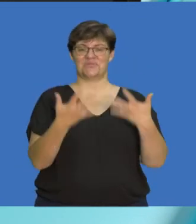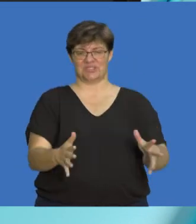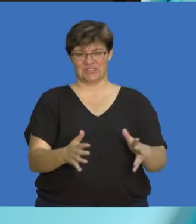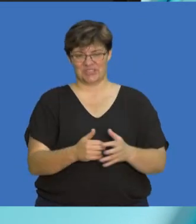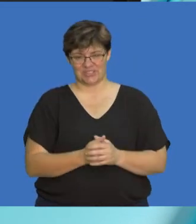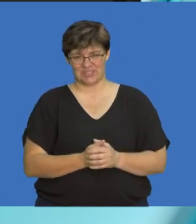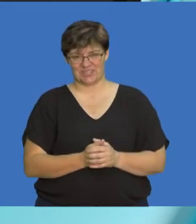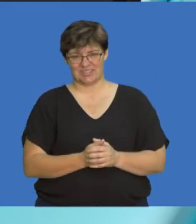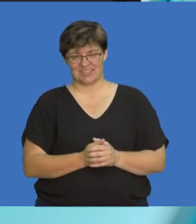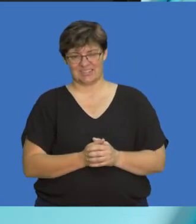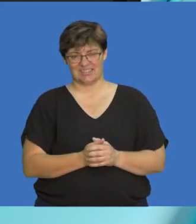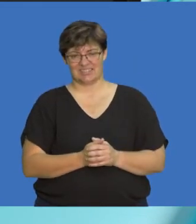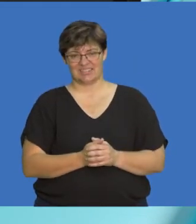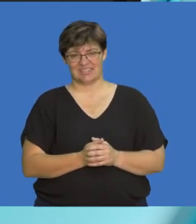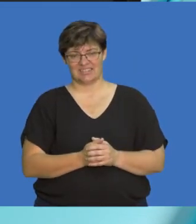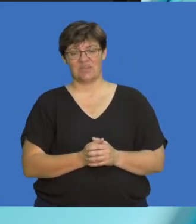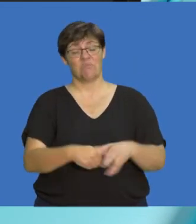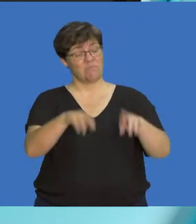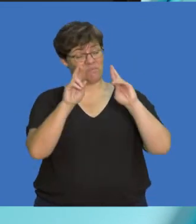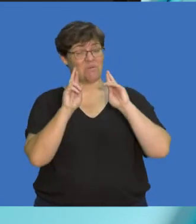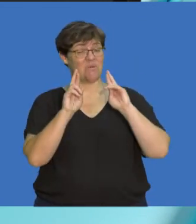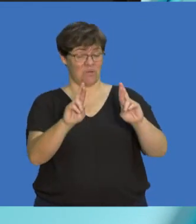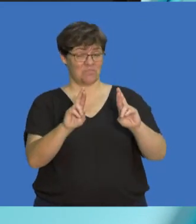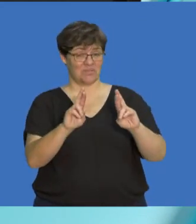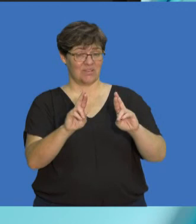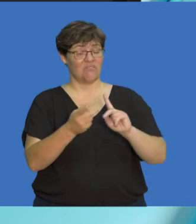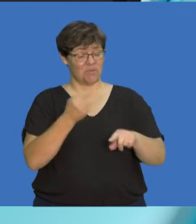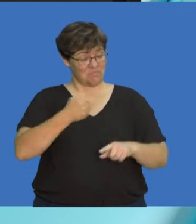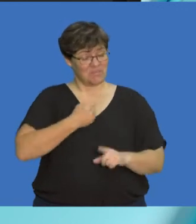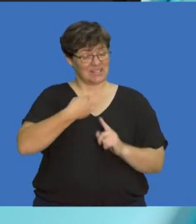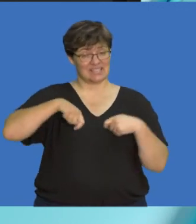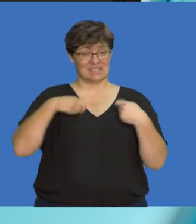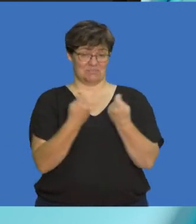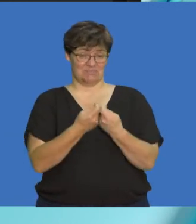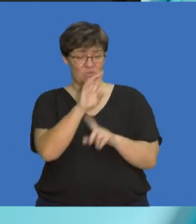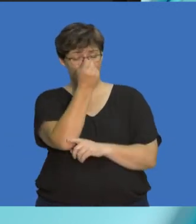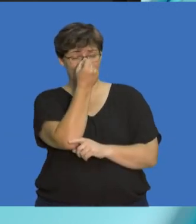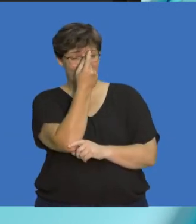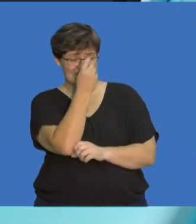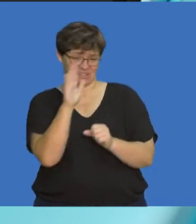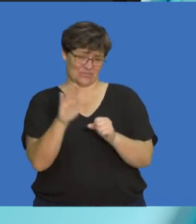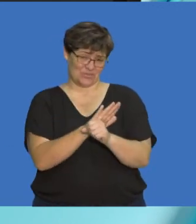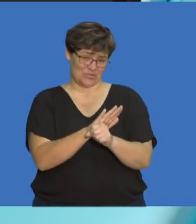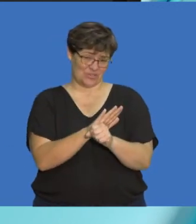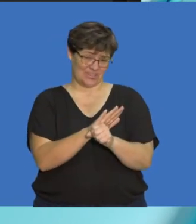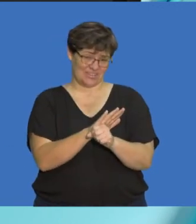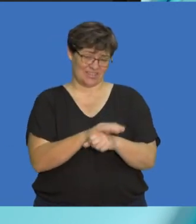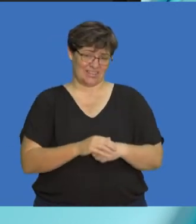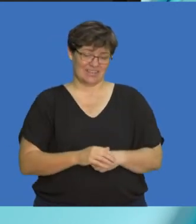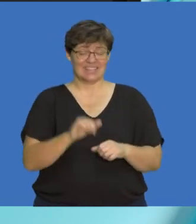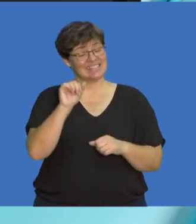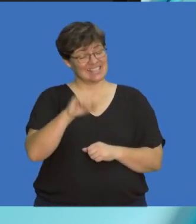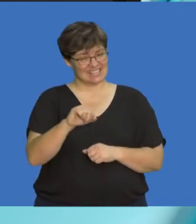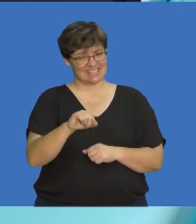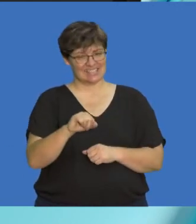smooth landing. We hope from Ashraf and the team that you understand this section, and yes, you're going to